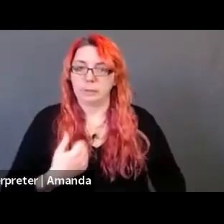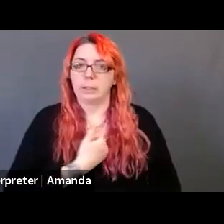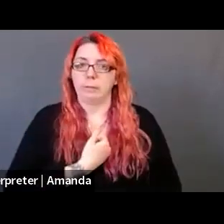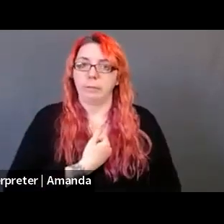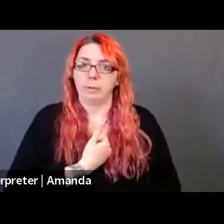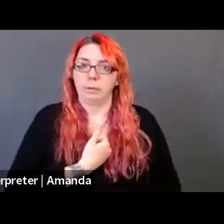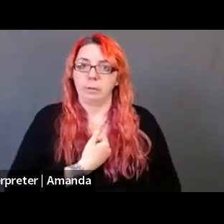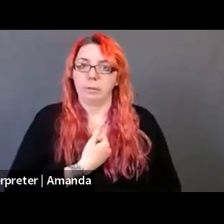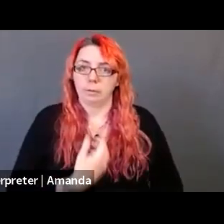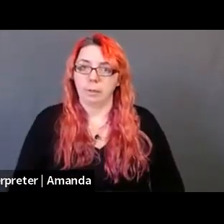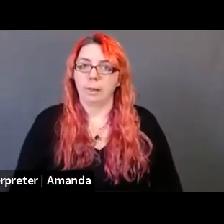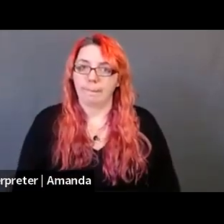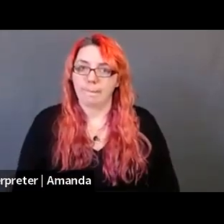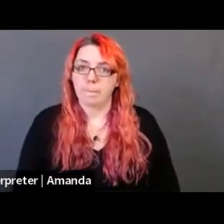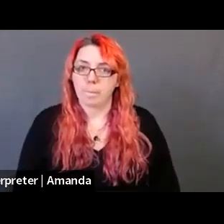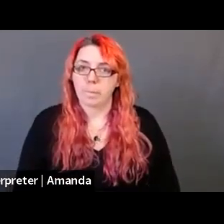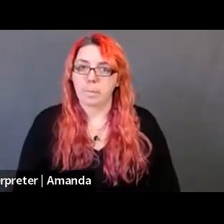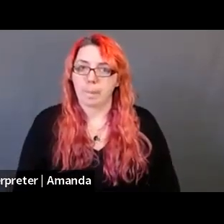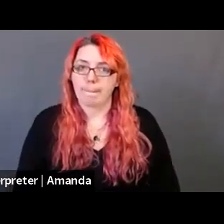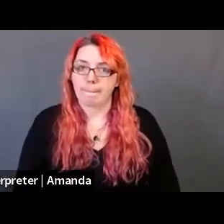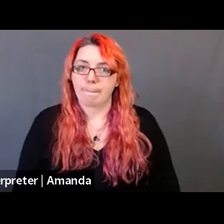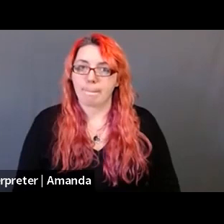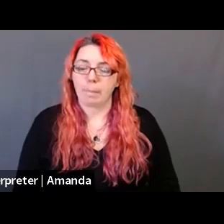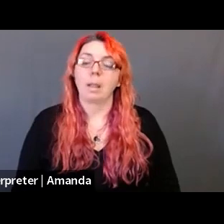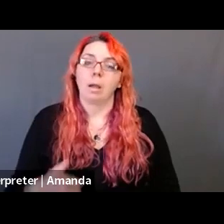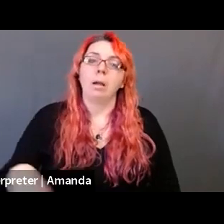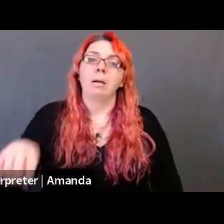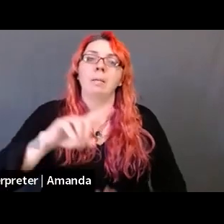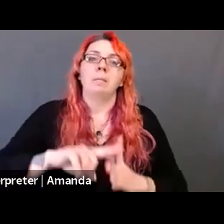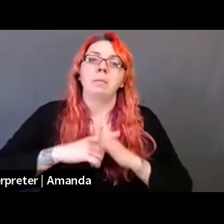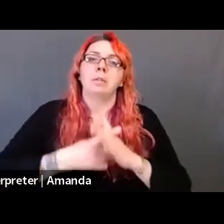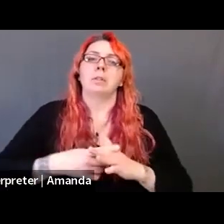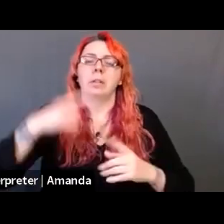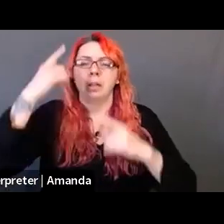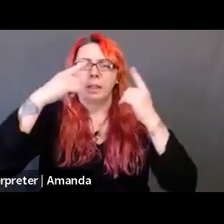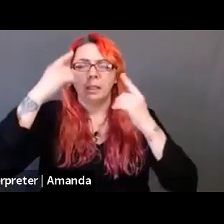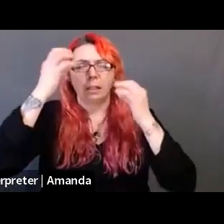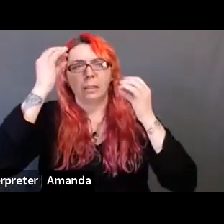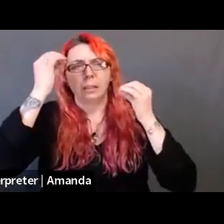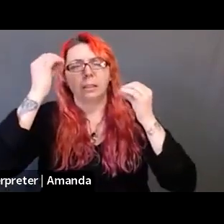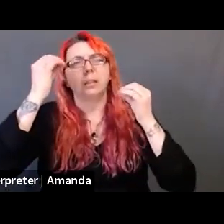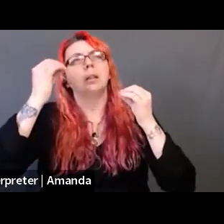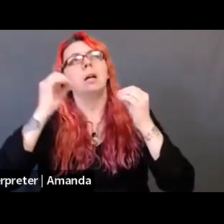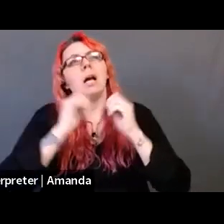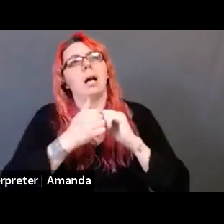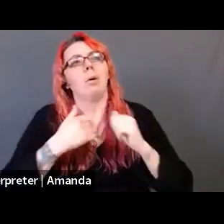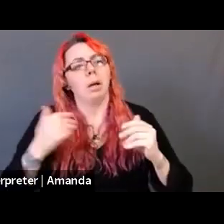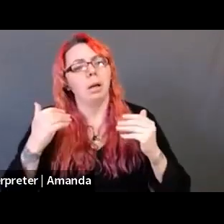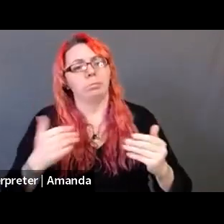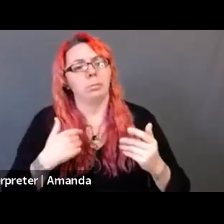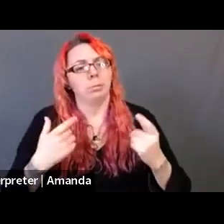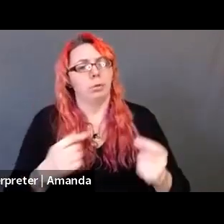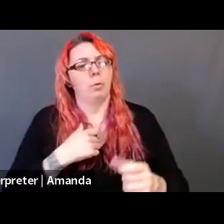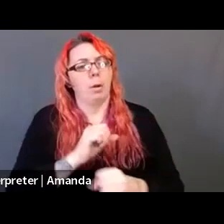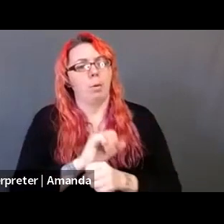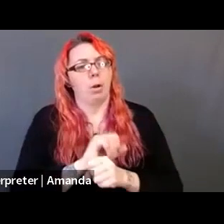saying, start to think about, is there my own work personally in terms of how I've looked at myself and the ways in which sometimes I find this